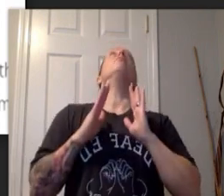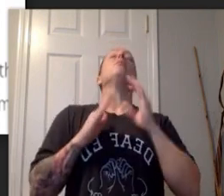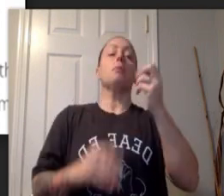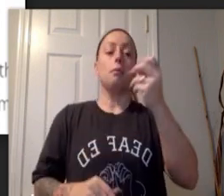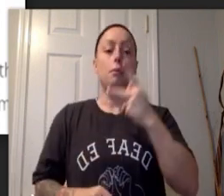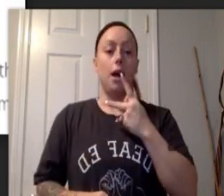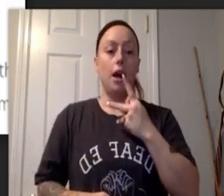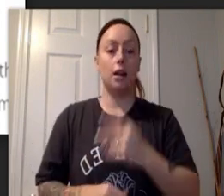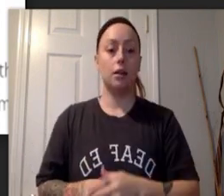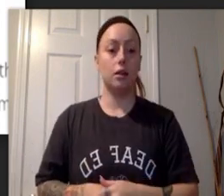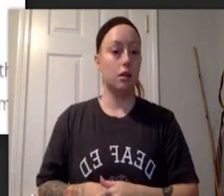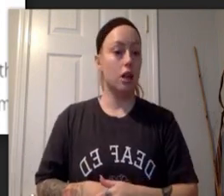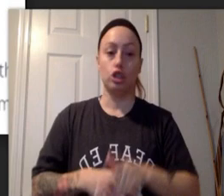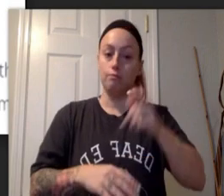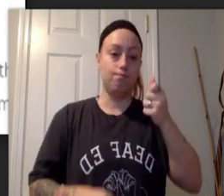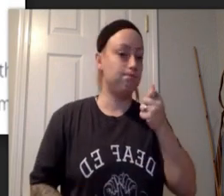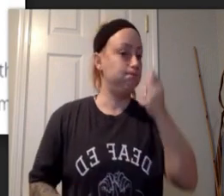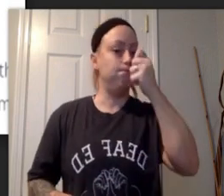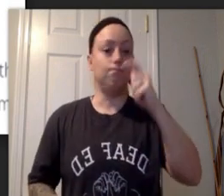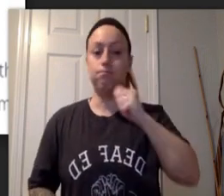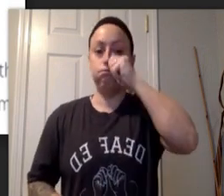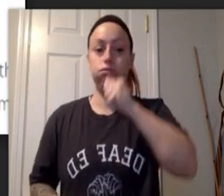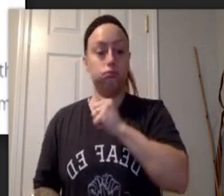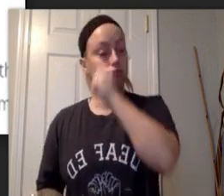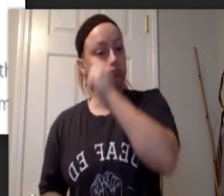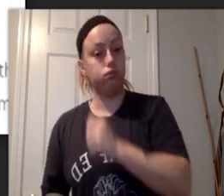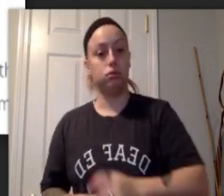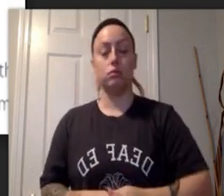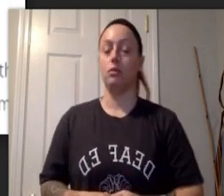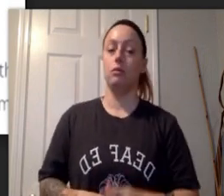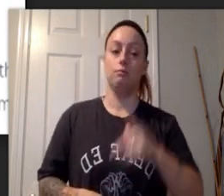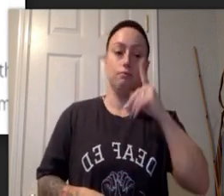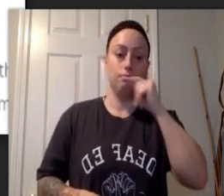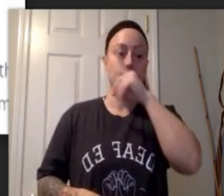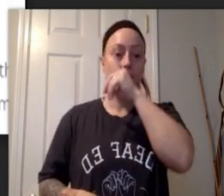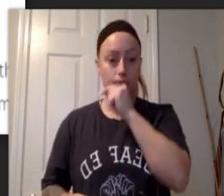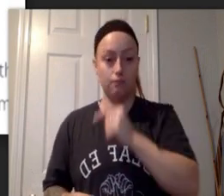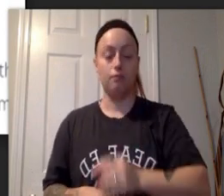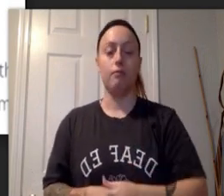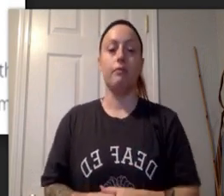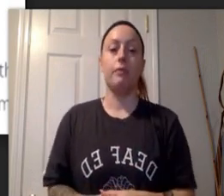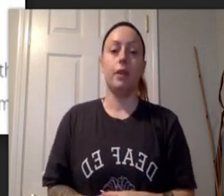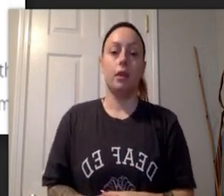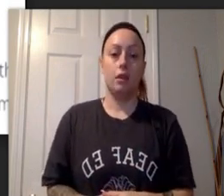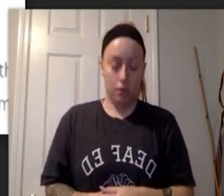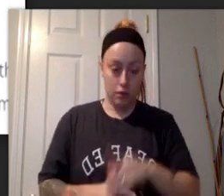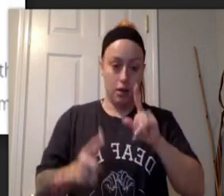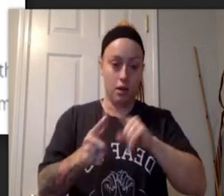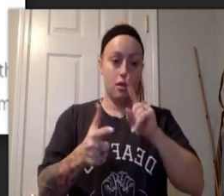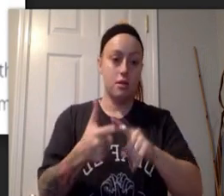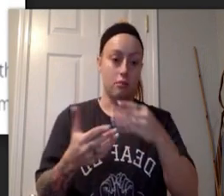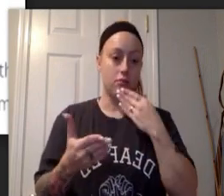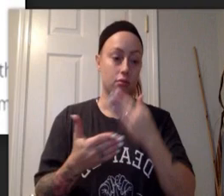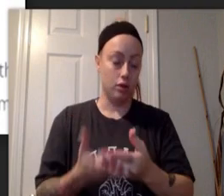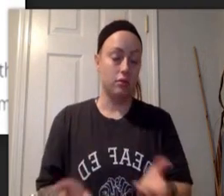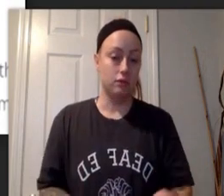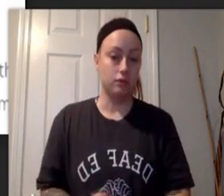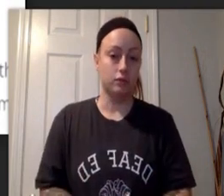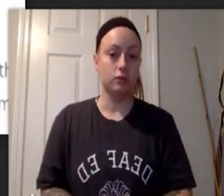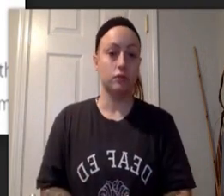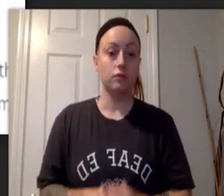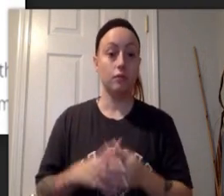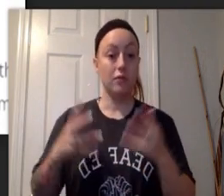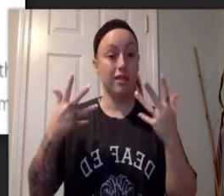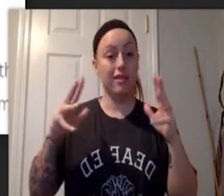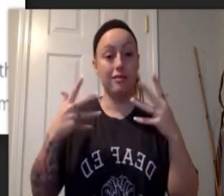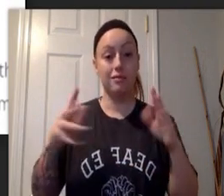just shove this sucker in their nose. Do not prime it and just plunge it once, and then it's good to go. That is it.